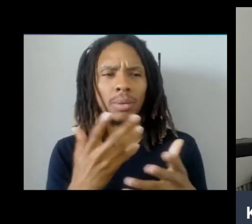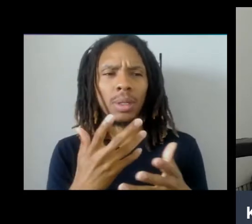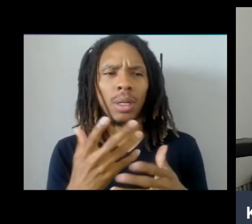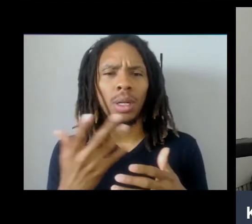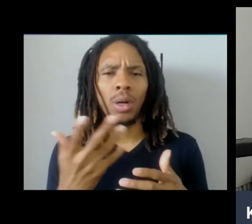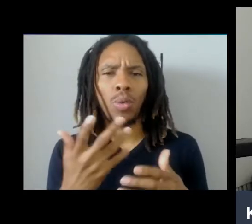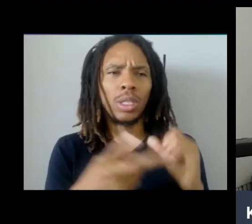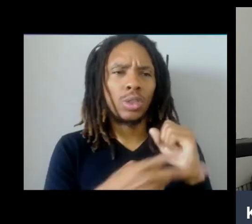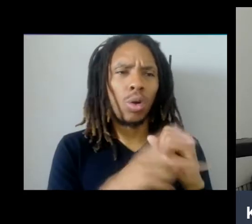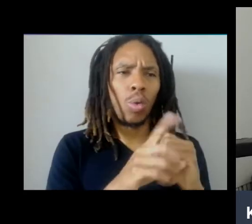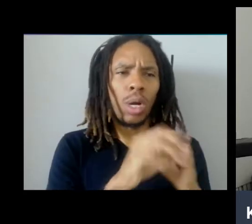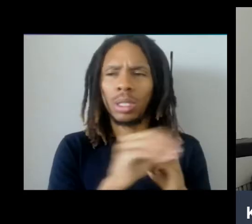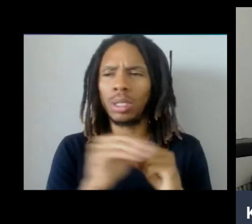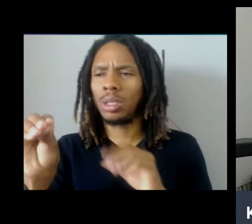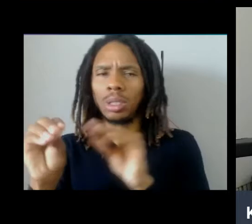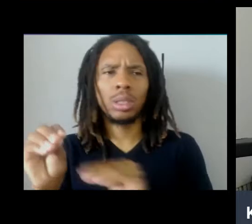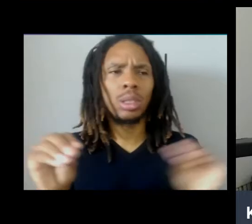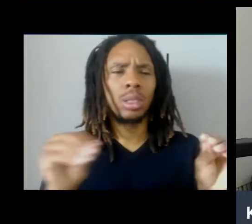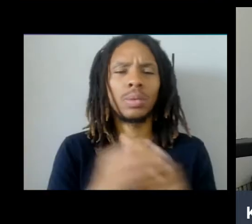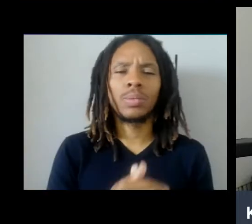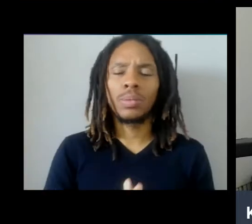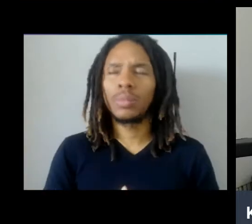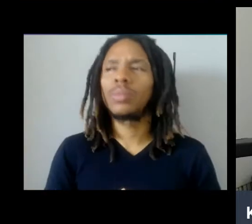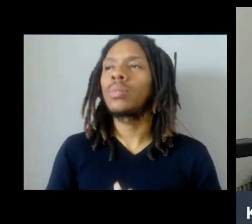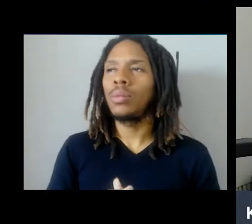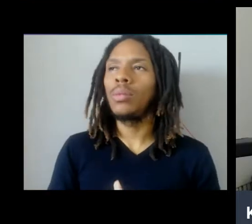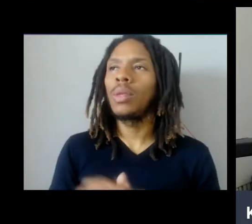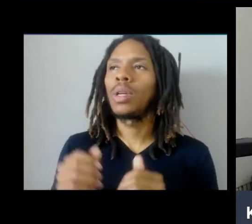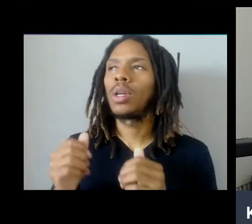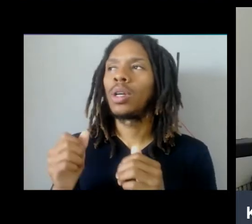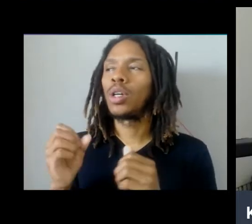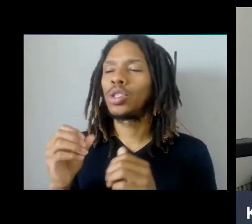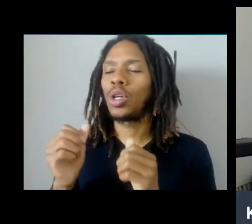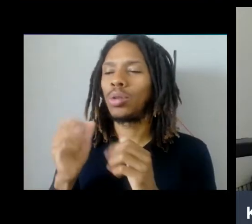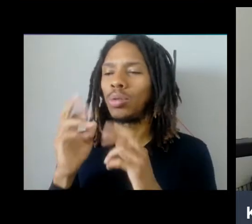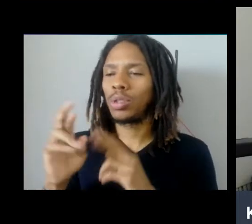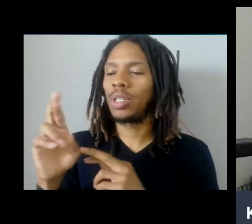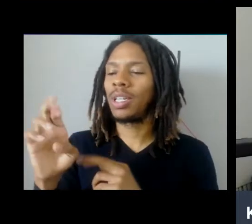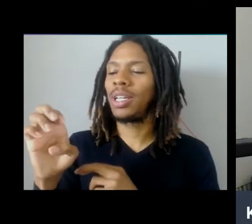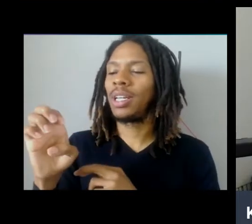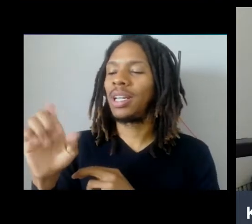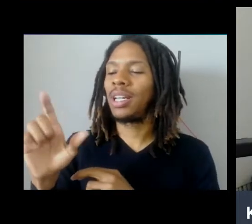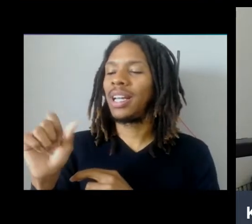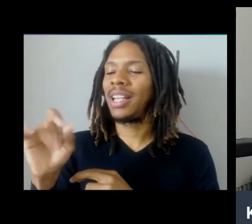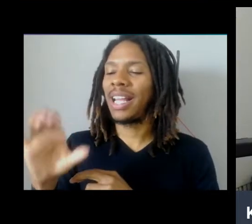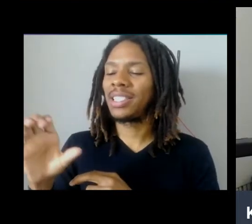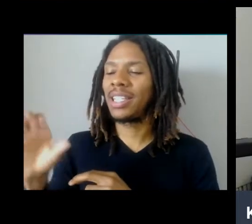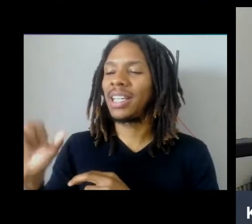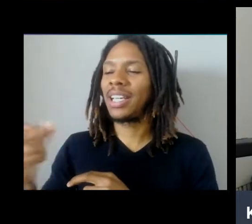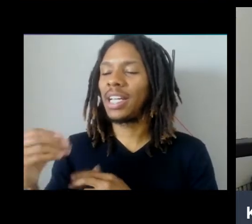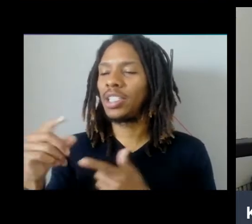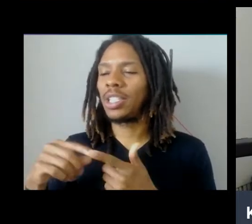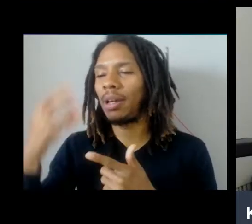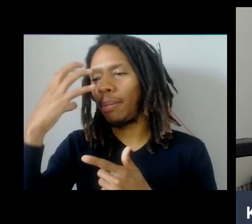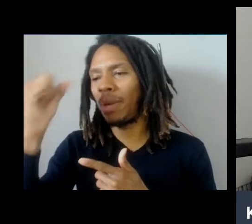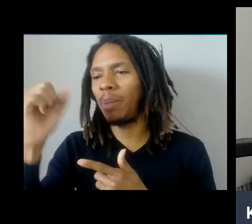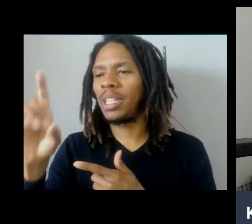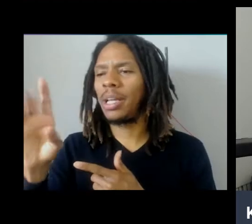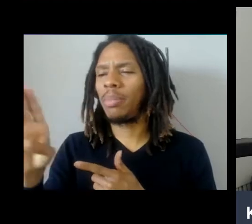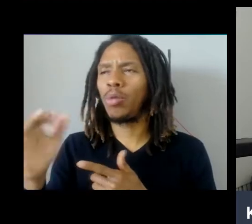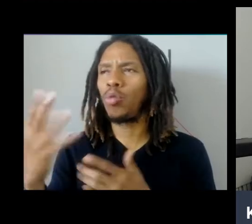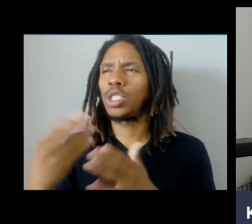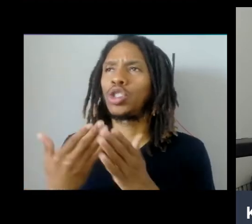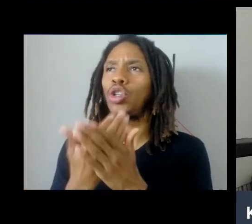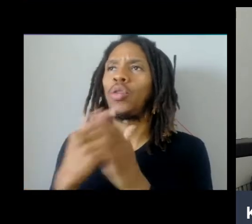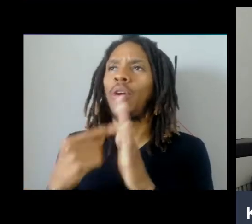So So, with respect to ElastiCache and MemoryDB, what does this new feature mean